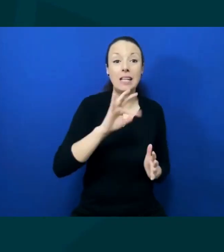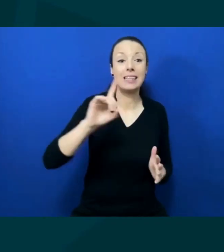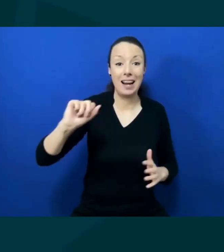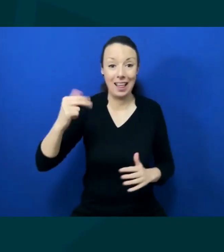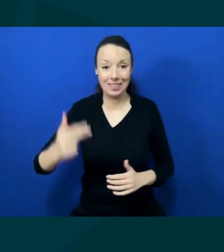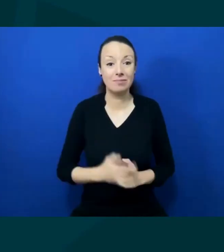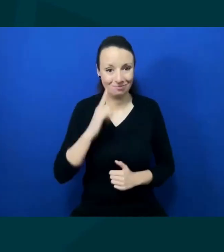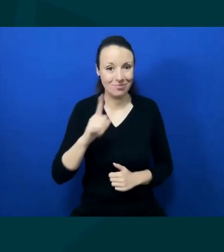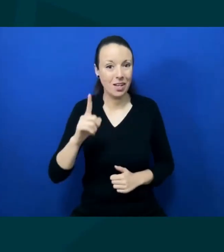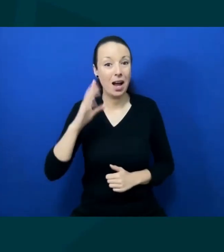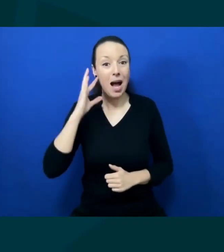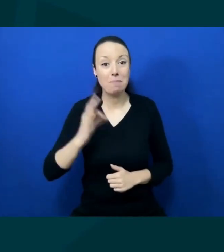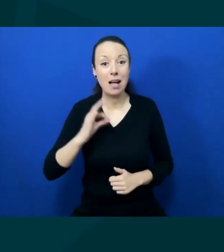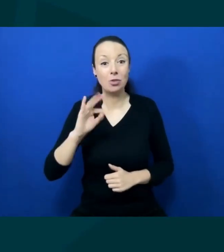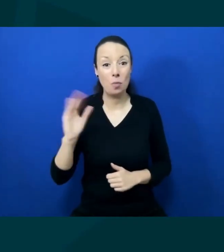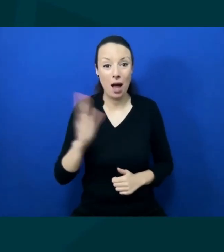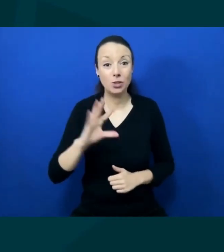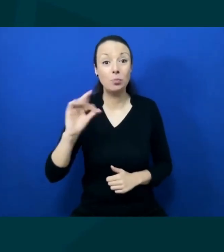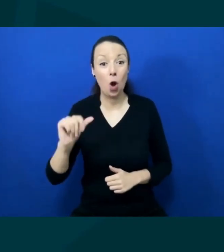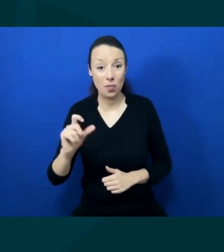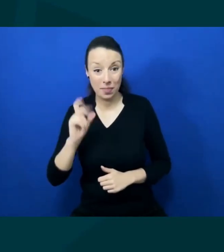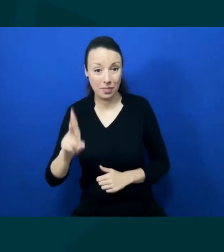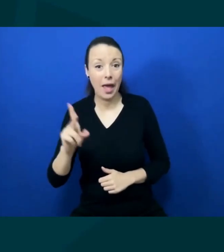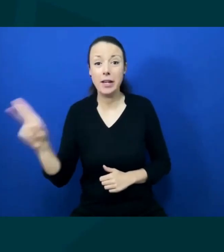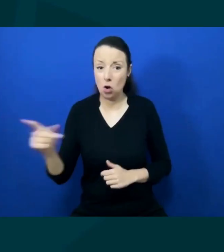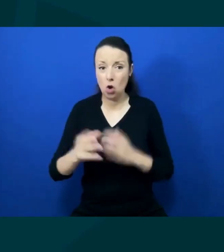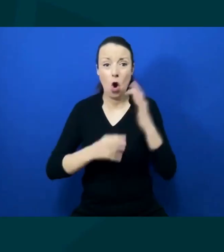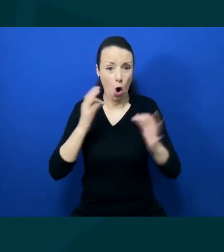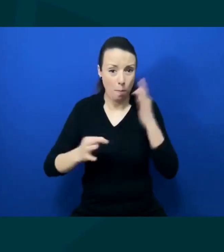from St. Gallen, very interesting, presented by Mr. Tomasz Piątek.